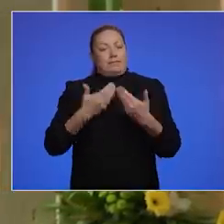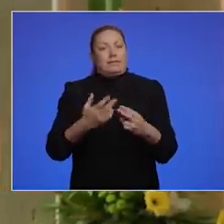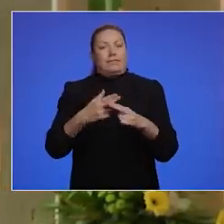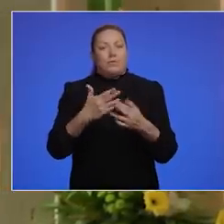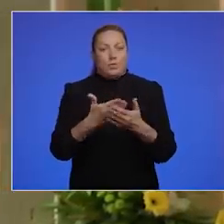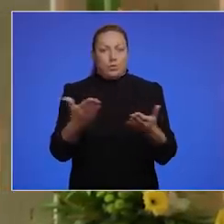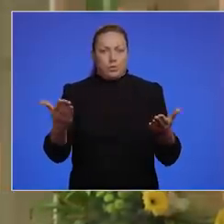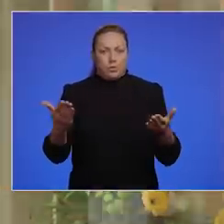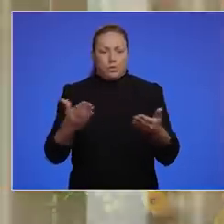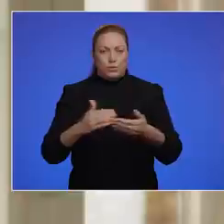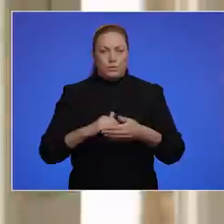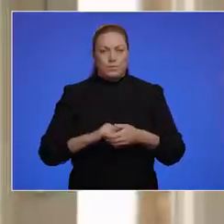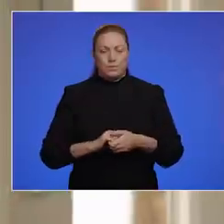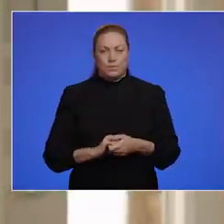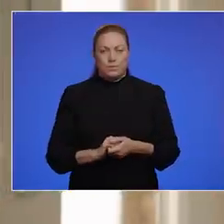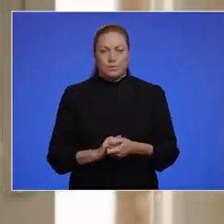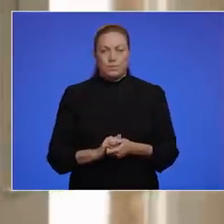For you